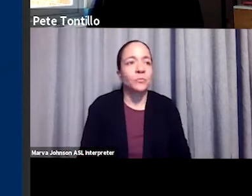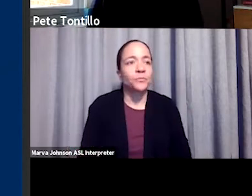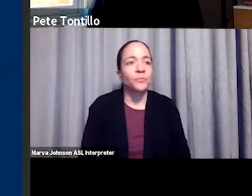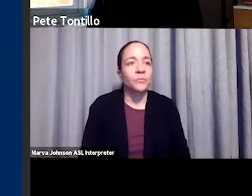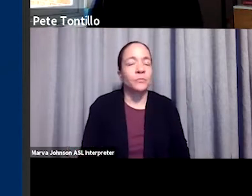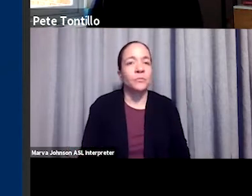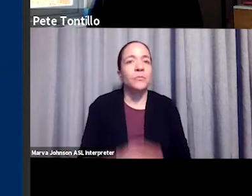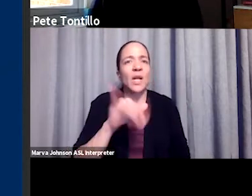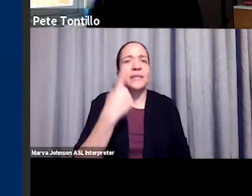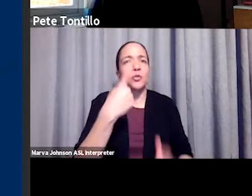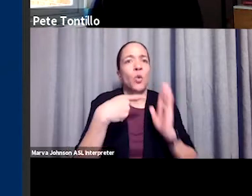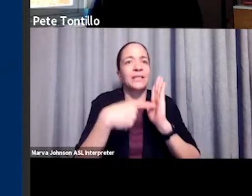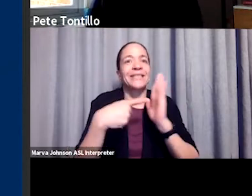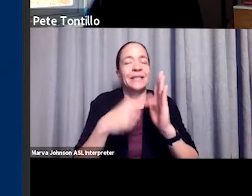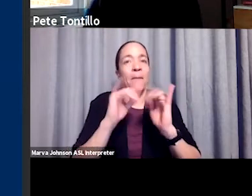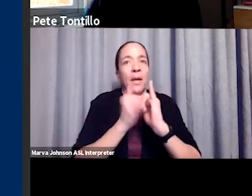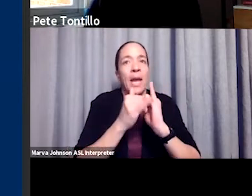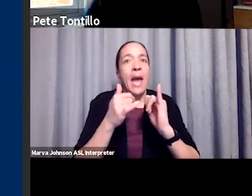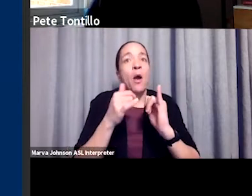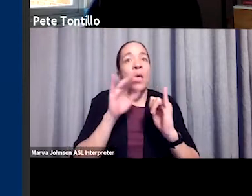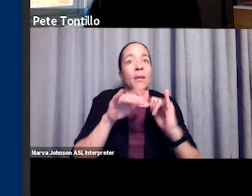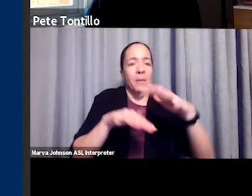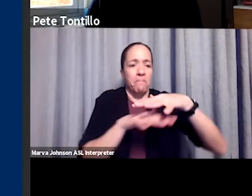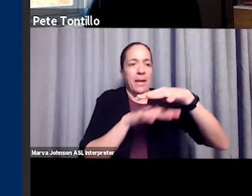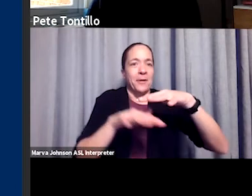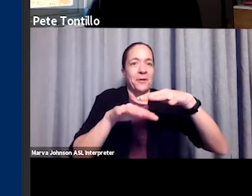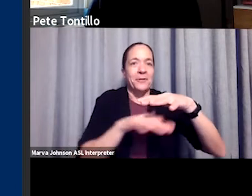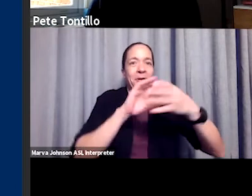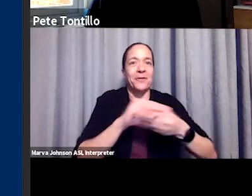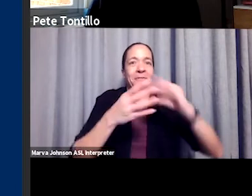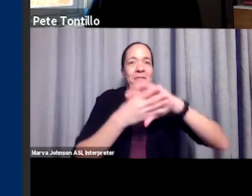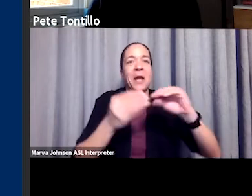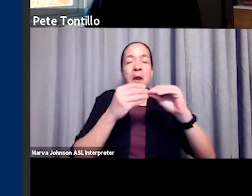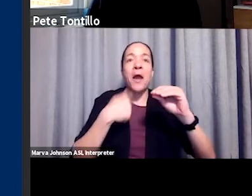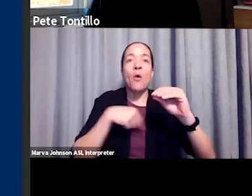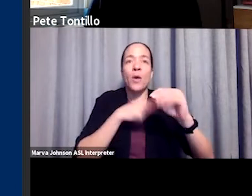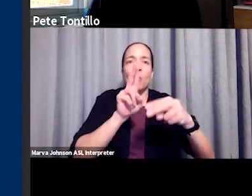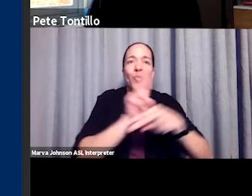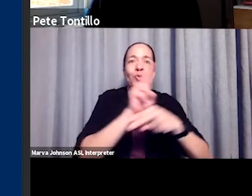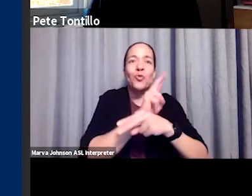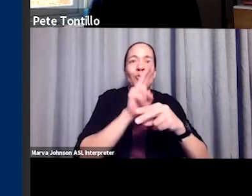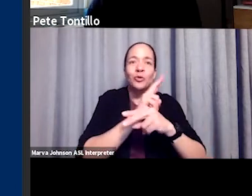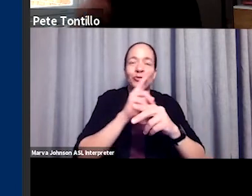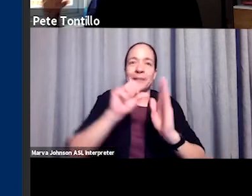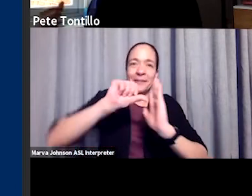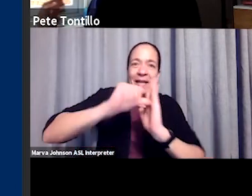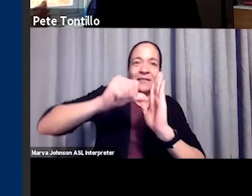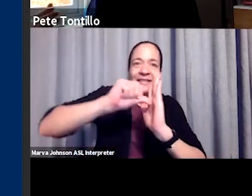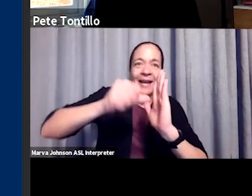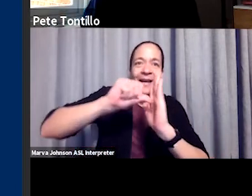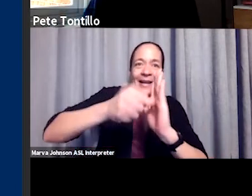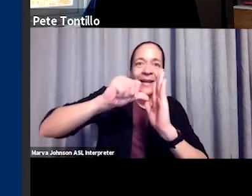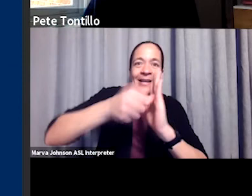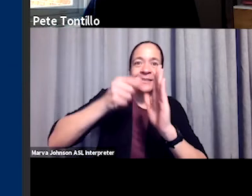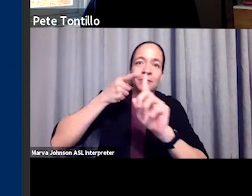that's just one example of how we can take these meta-narrative ideas and actually use them to drive concrete communications that you're sending out on a daily basis that all tracks back